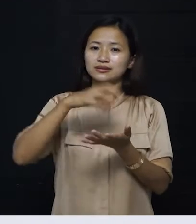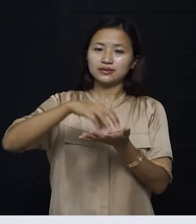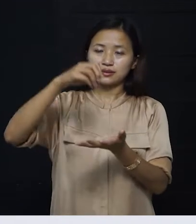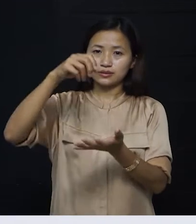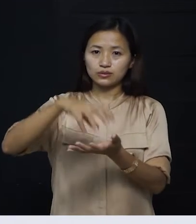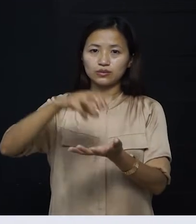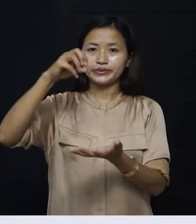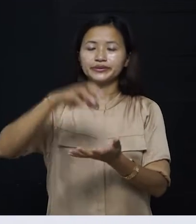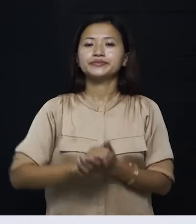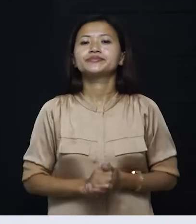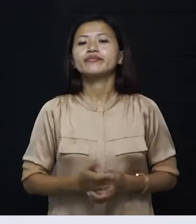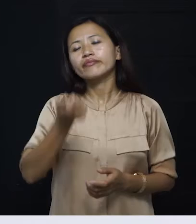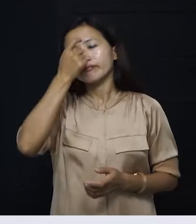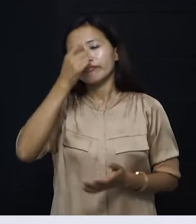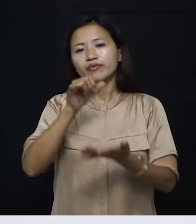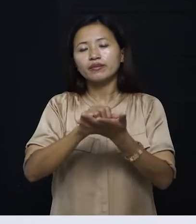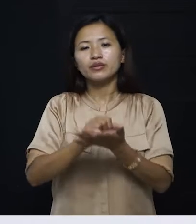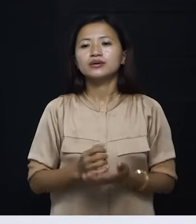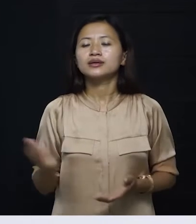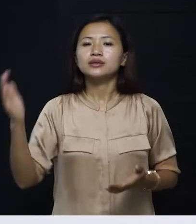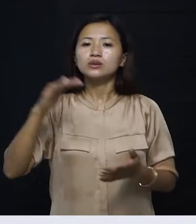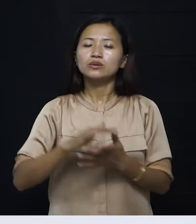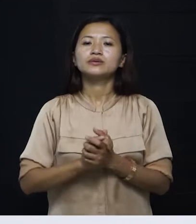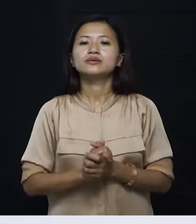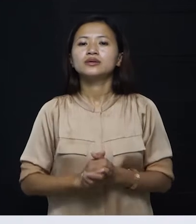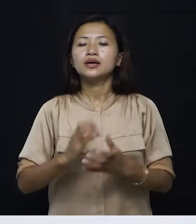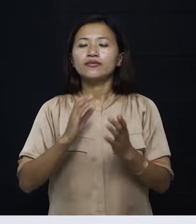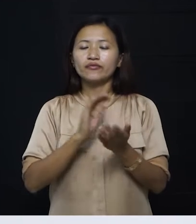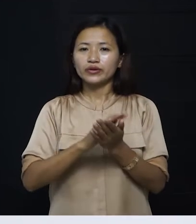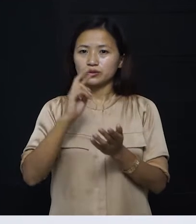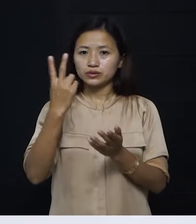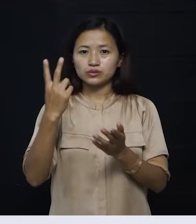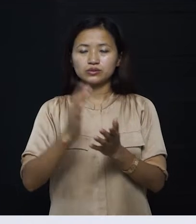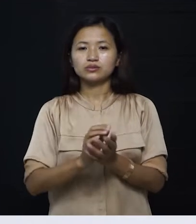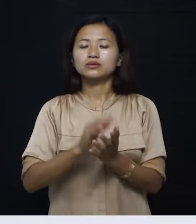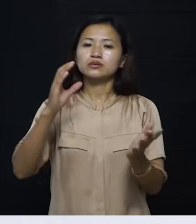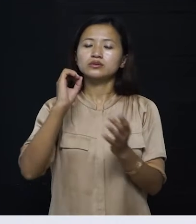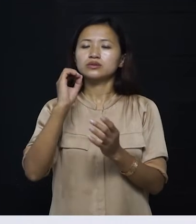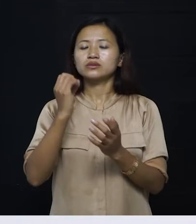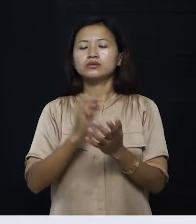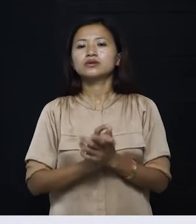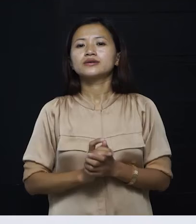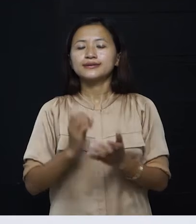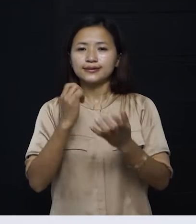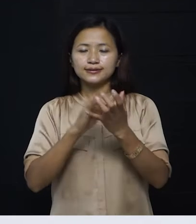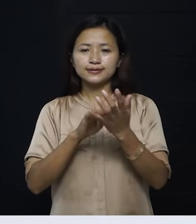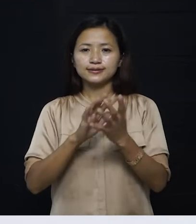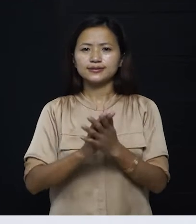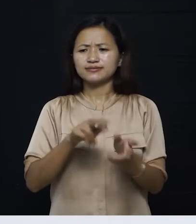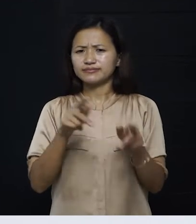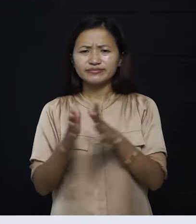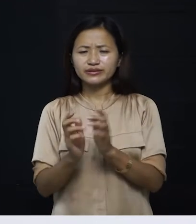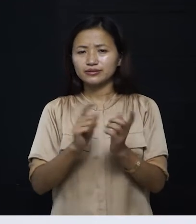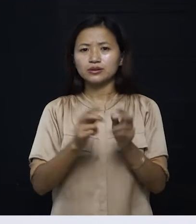that is the problem, okay, and that problem is called as the double coincidence of ones. Okay, so just like that,